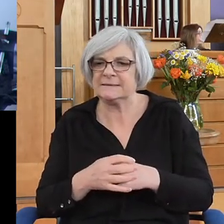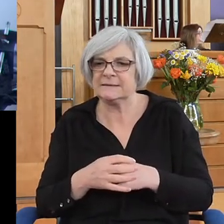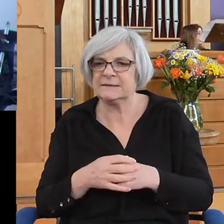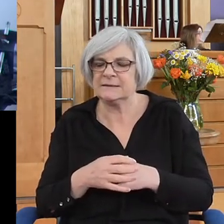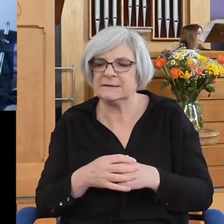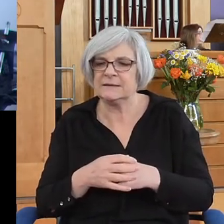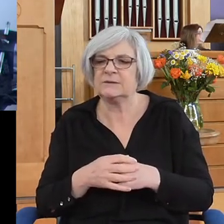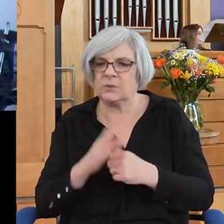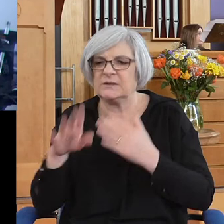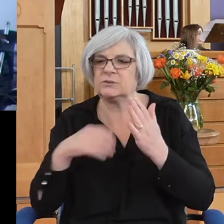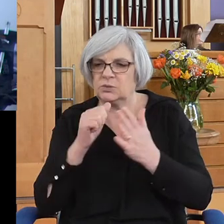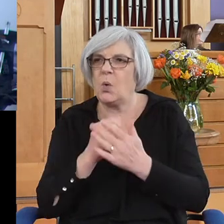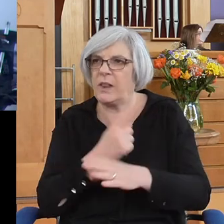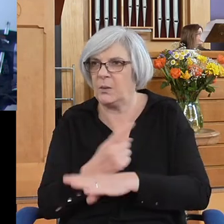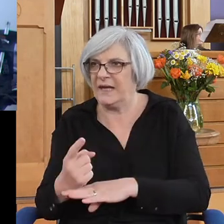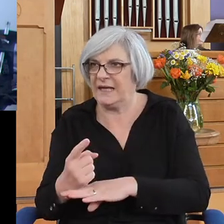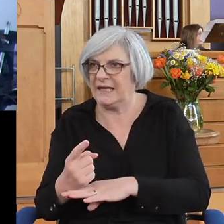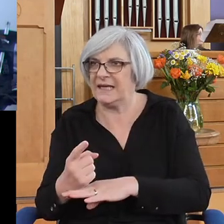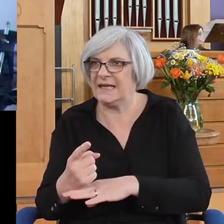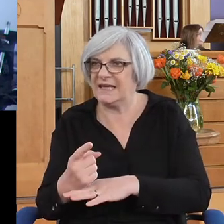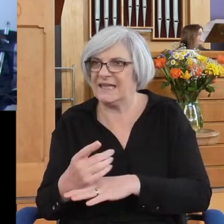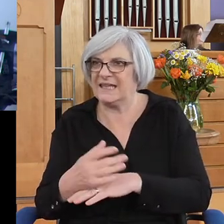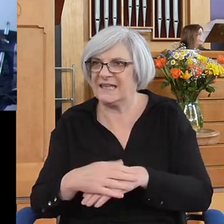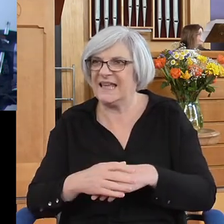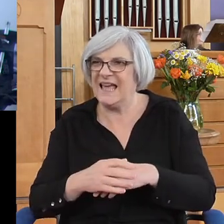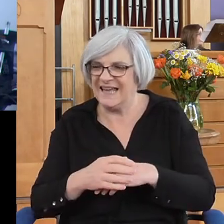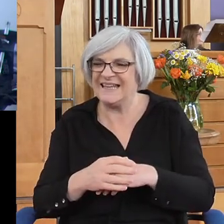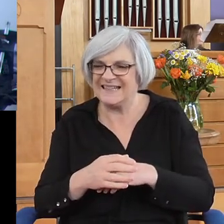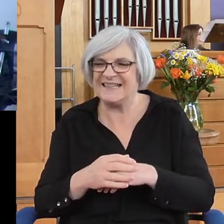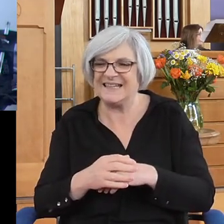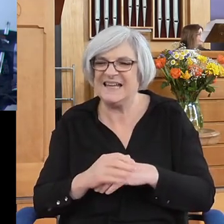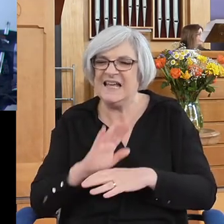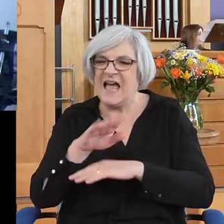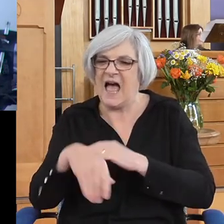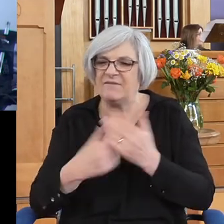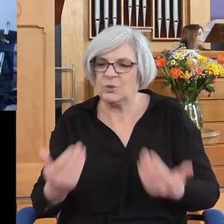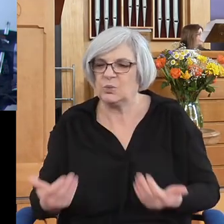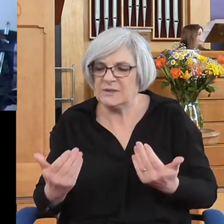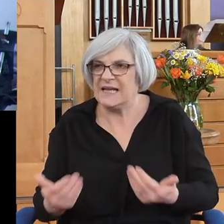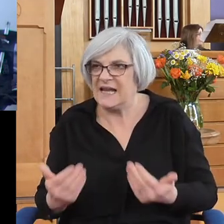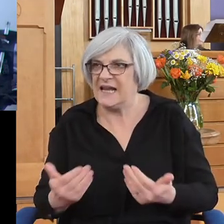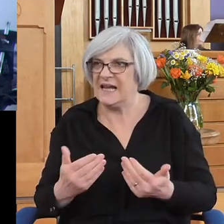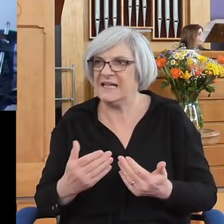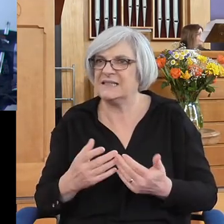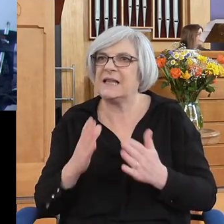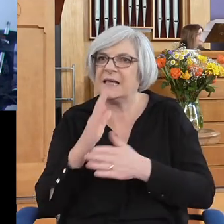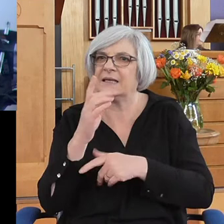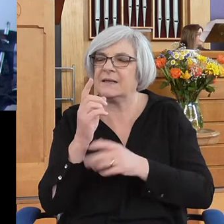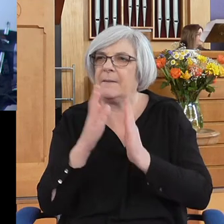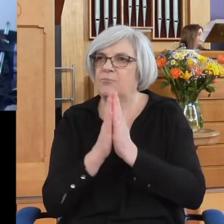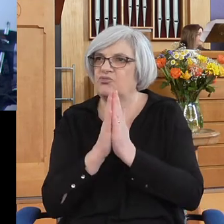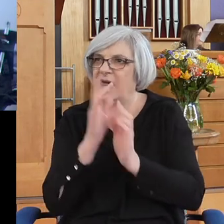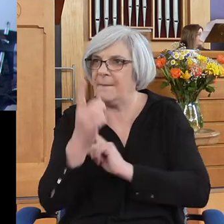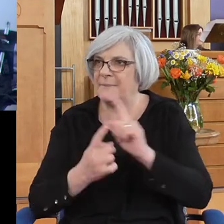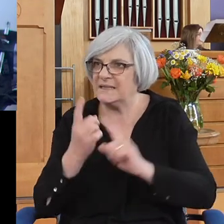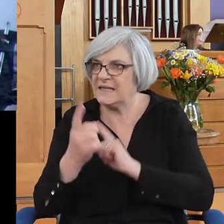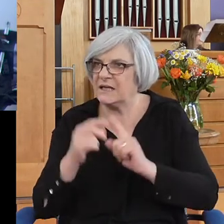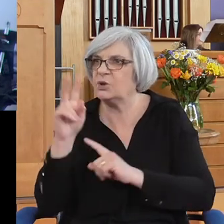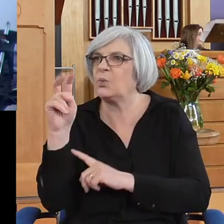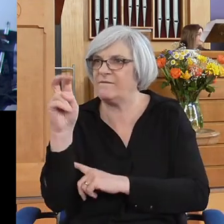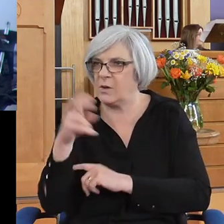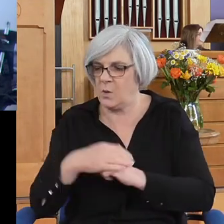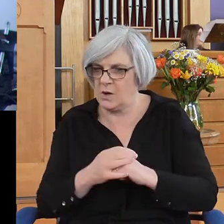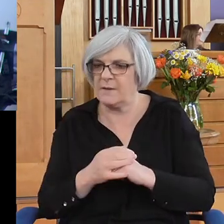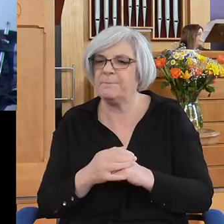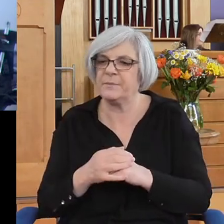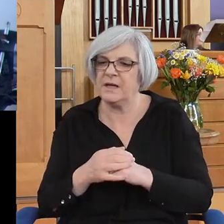Right, so that's the Holy Week services. After the service today is the congregational prayer meeting, that's at 12 o'clock. So